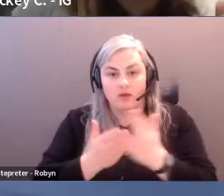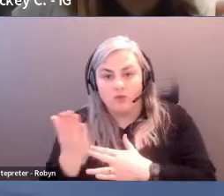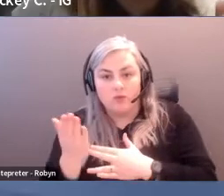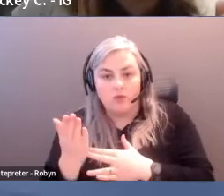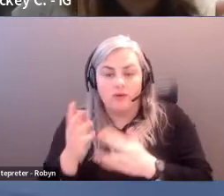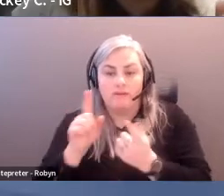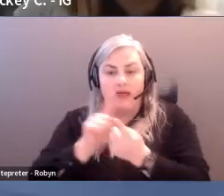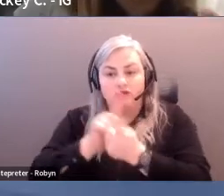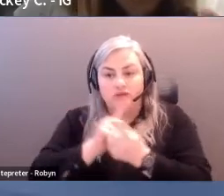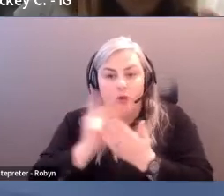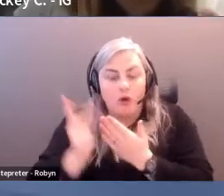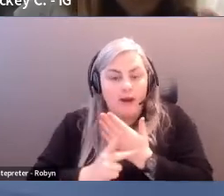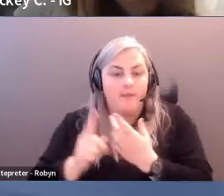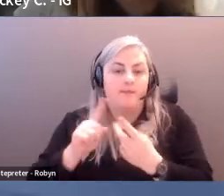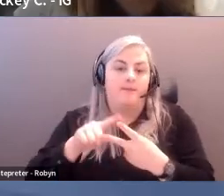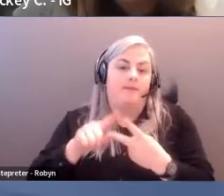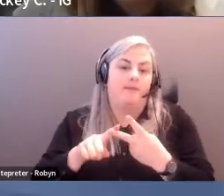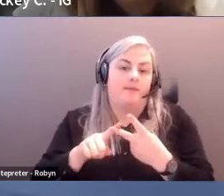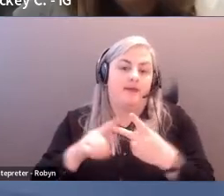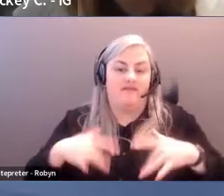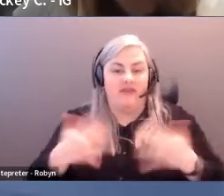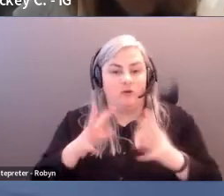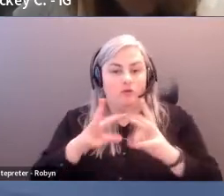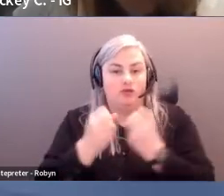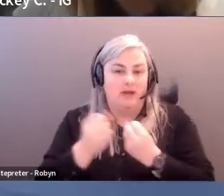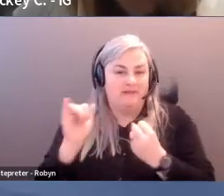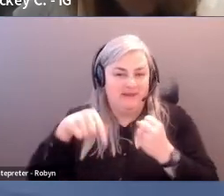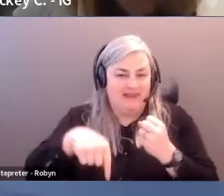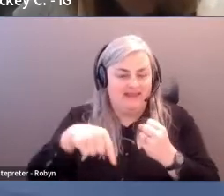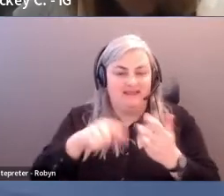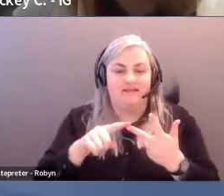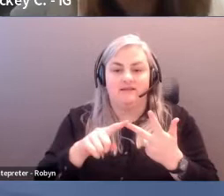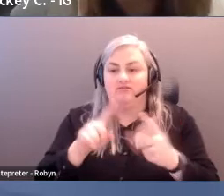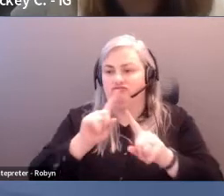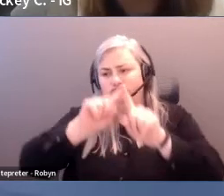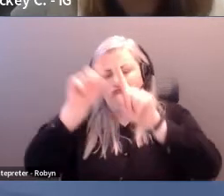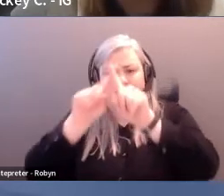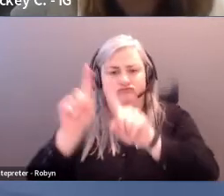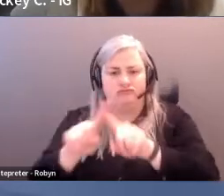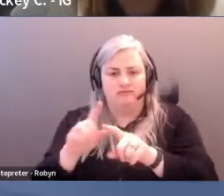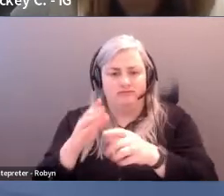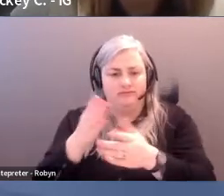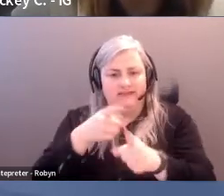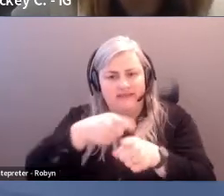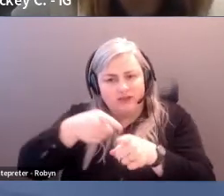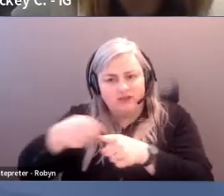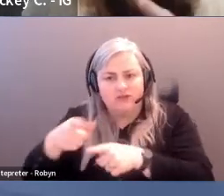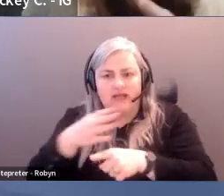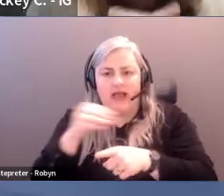mentorship programs, event workshops like these, in multitudes of different sectors and growth